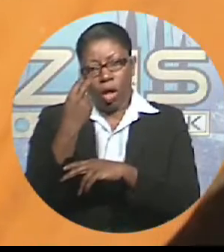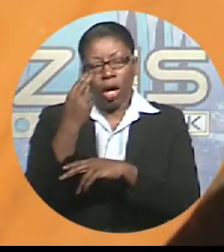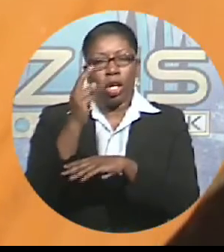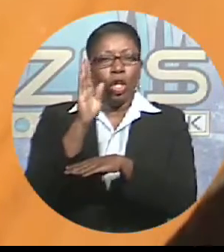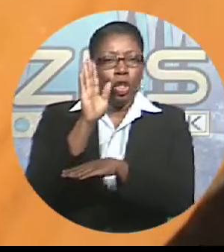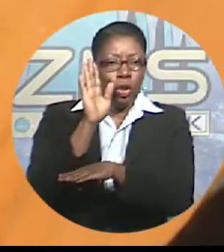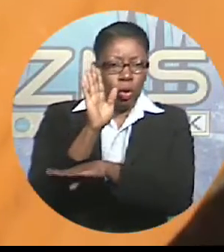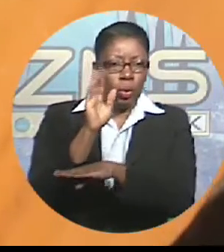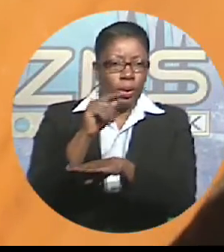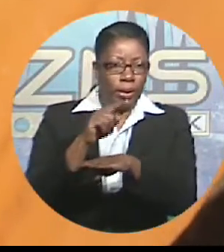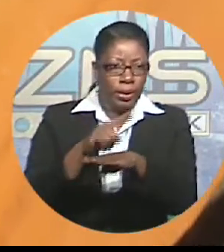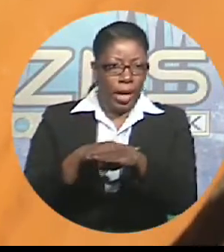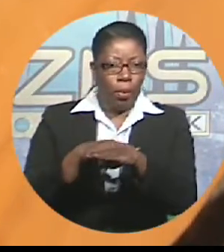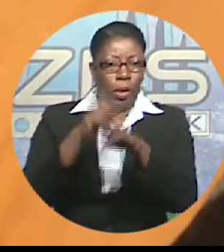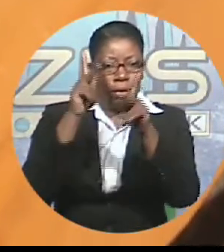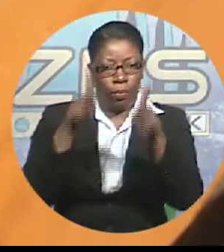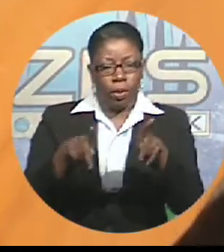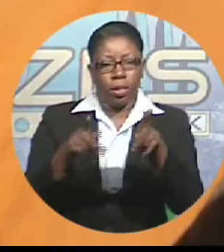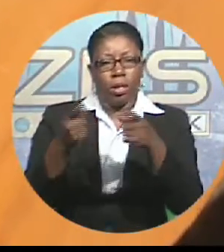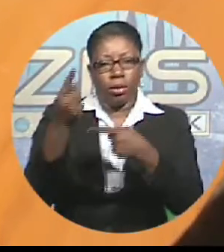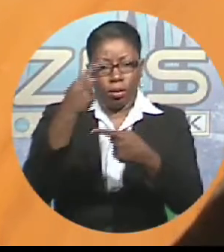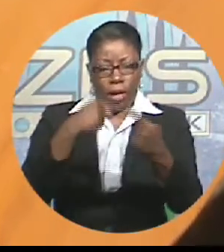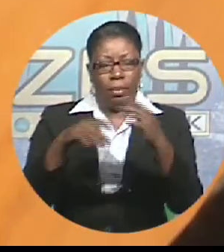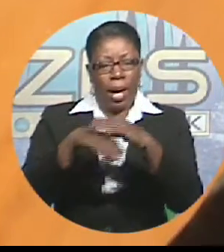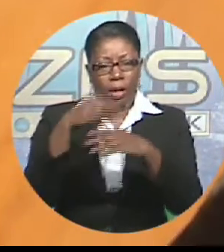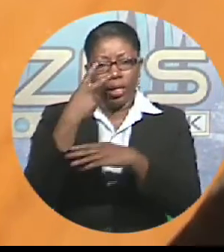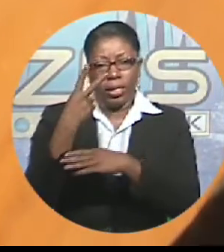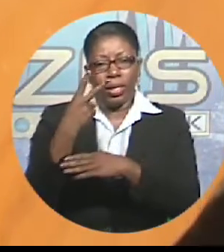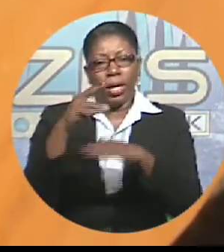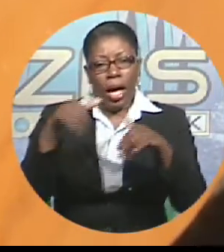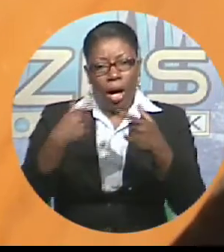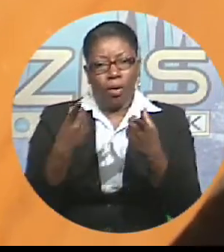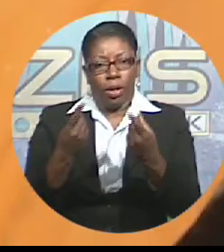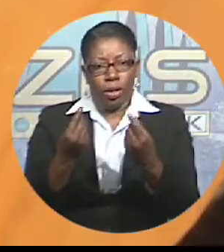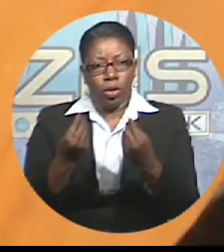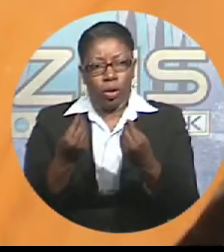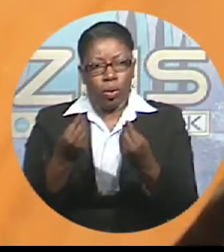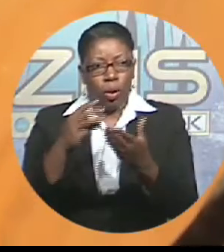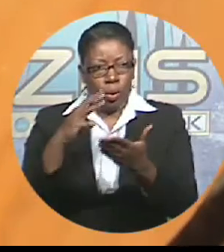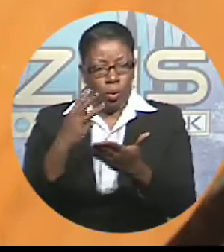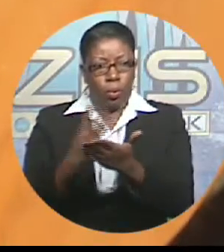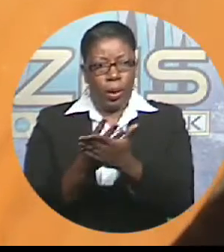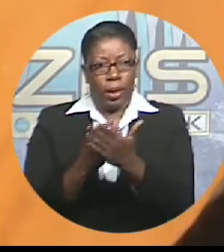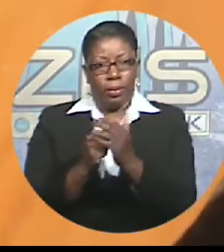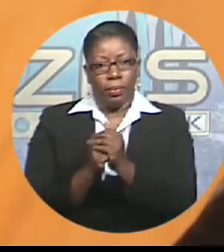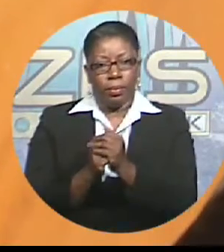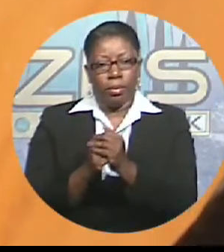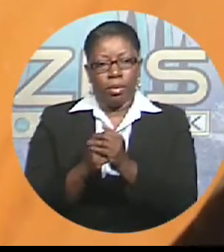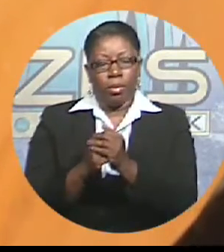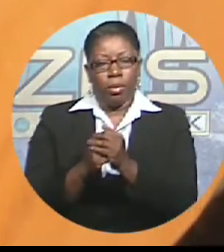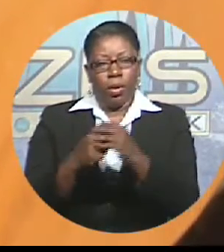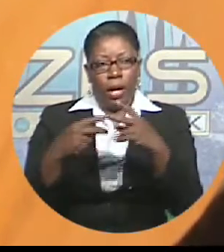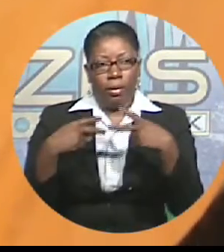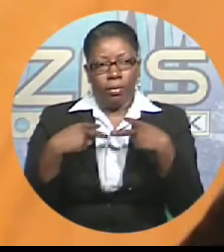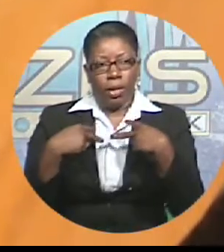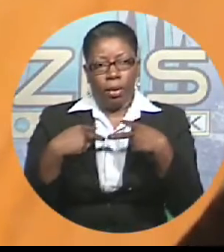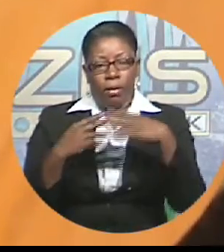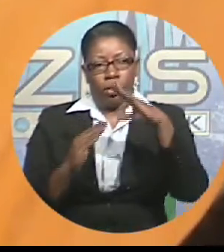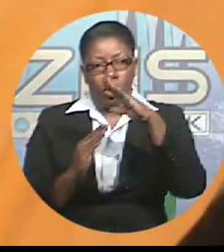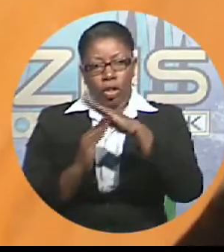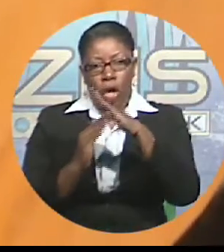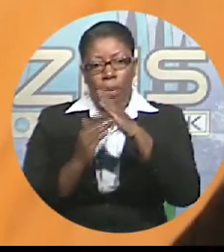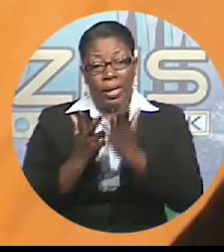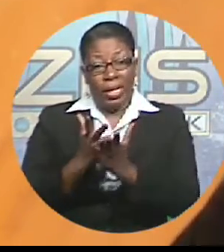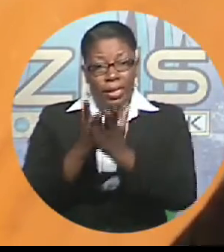So I want everybody to come out and see those juniors because they're doing very well. As you know, we have some of our top skippers right now in the